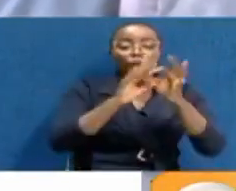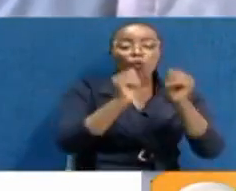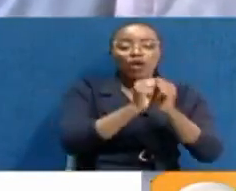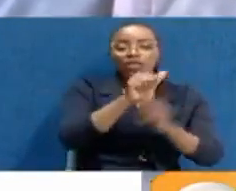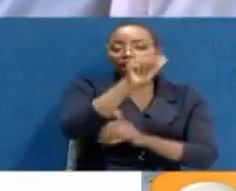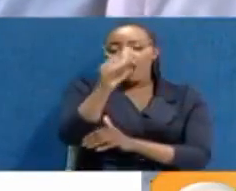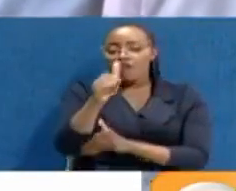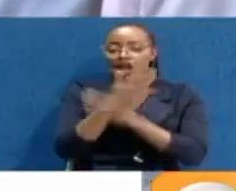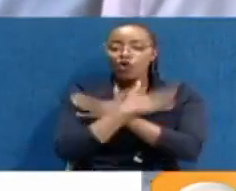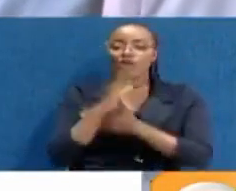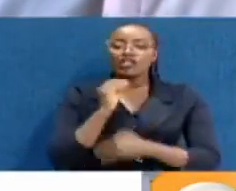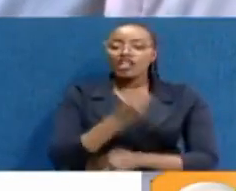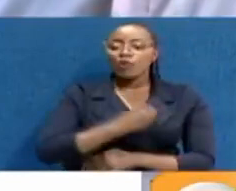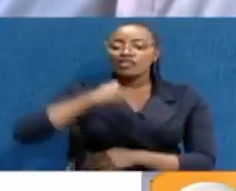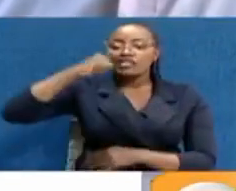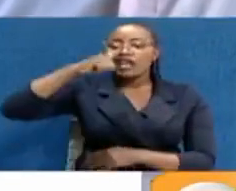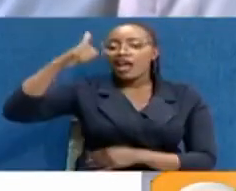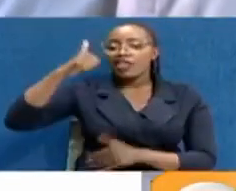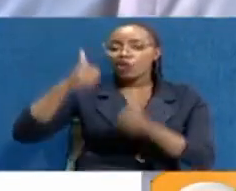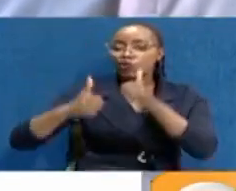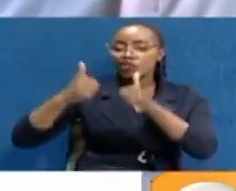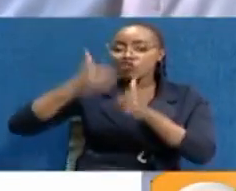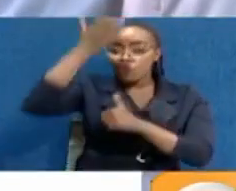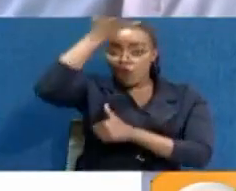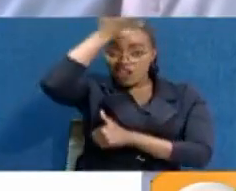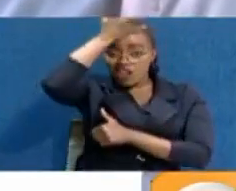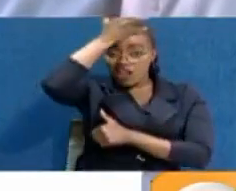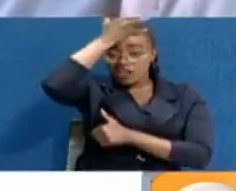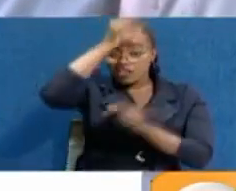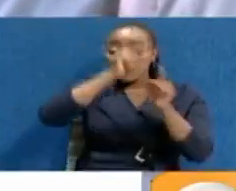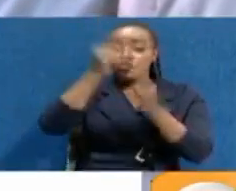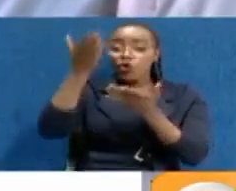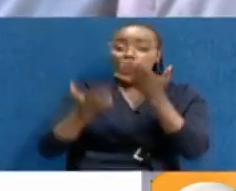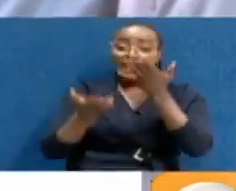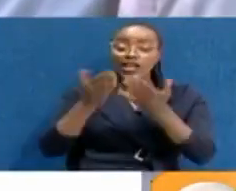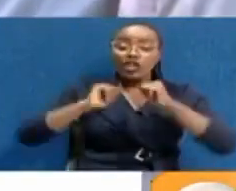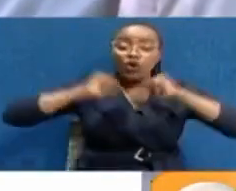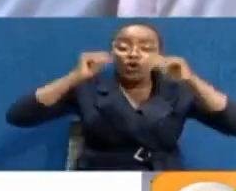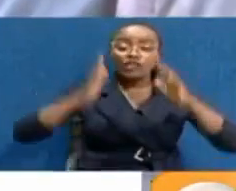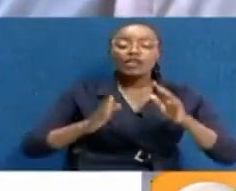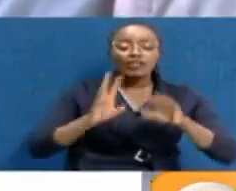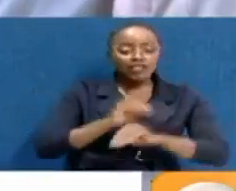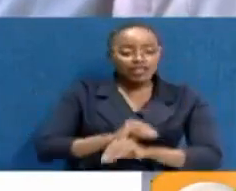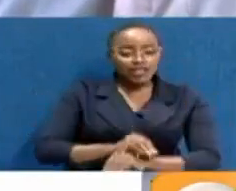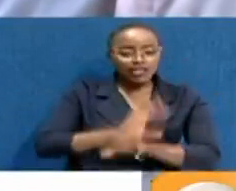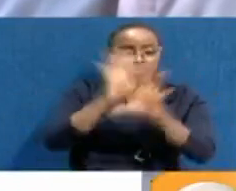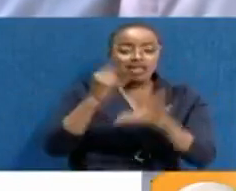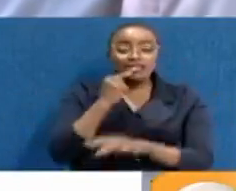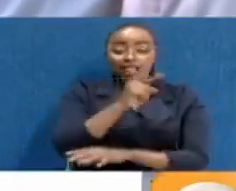wale wenzetu wenye wako kwa upande huo mwingine wa wauguzi na hata clinical officers. We are making it very clear